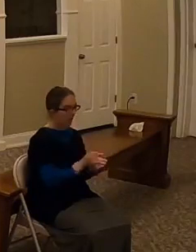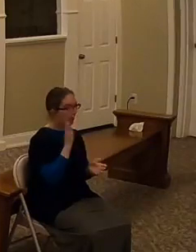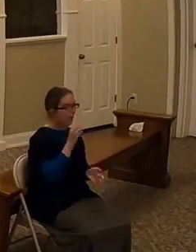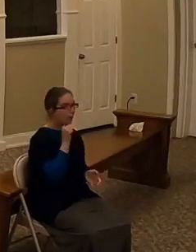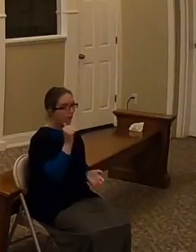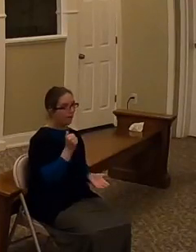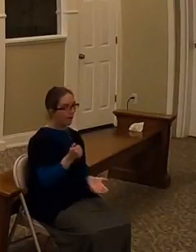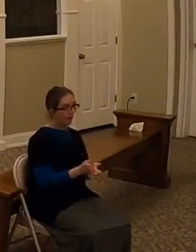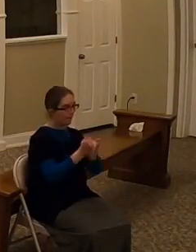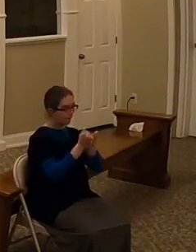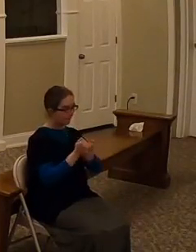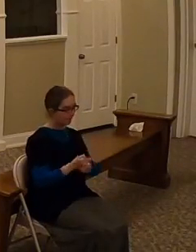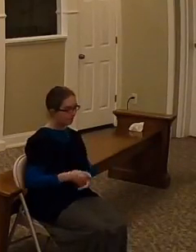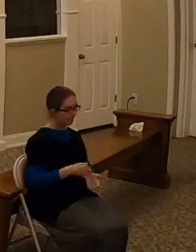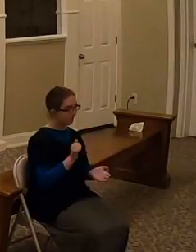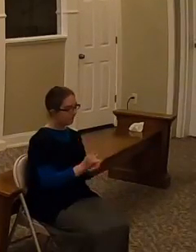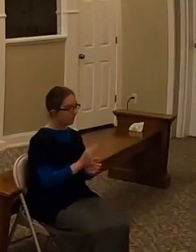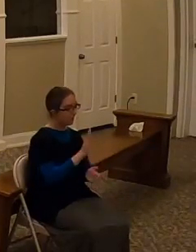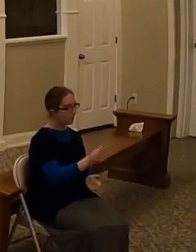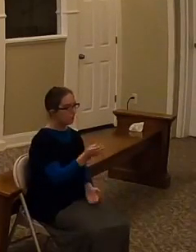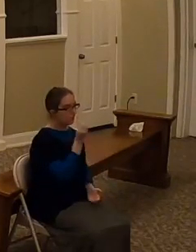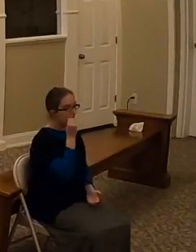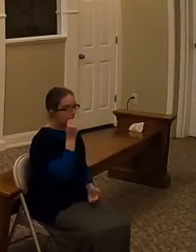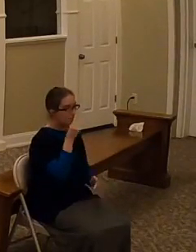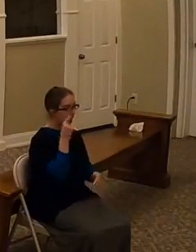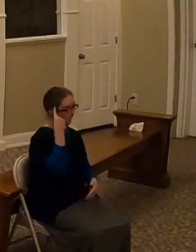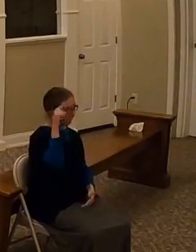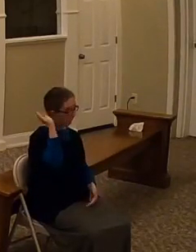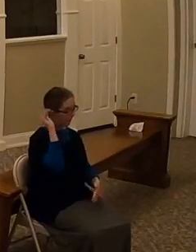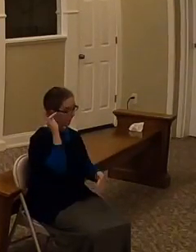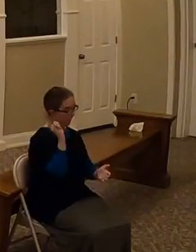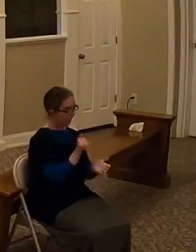you. Come on. Amen. That's your meal for that night.